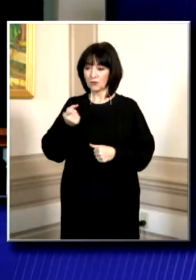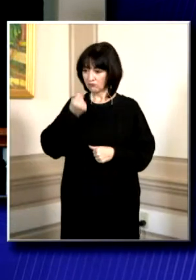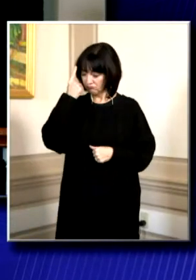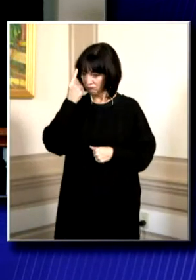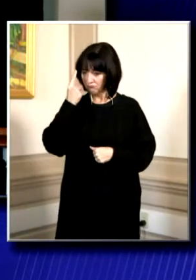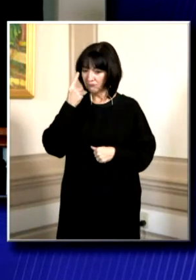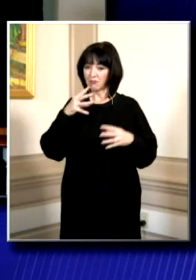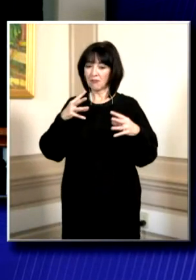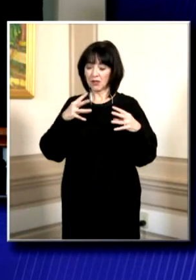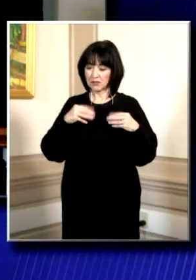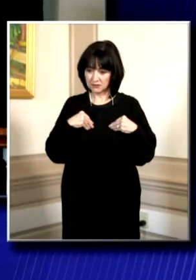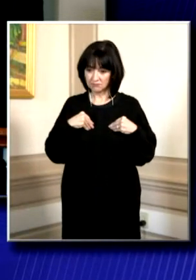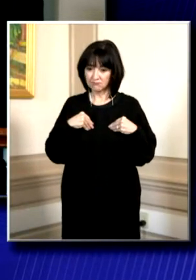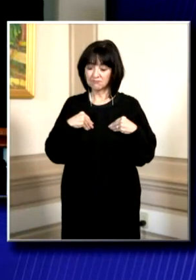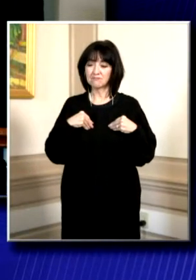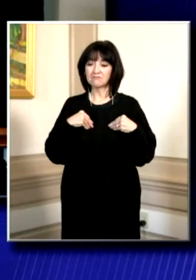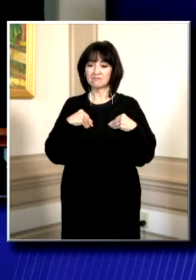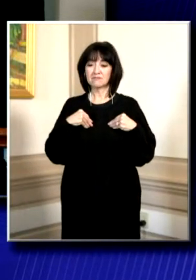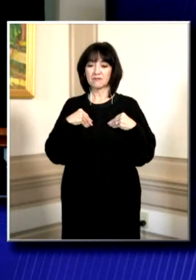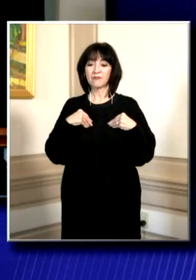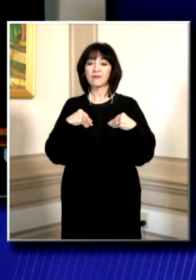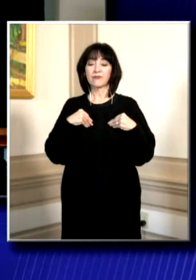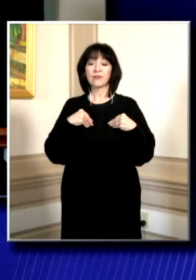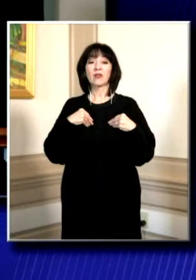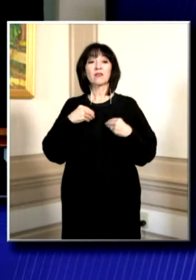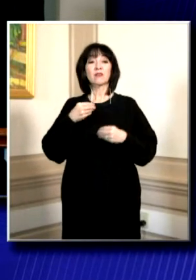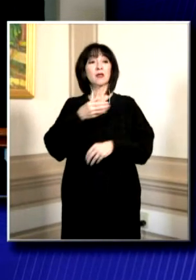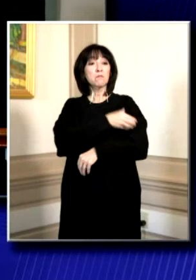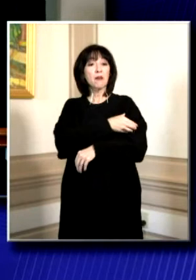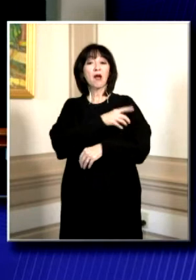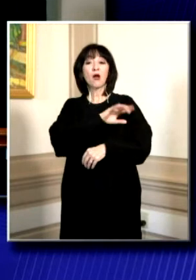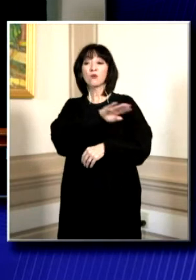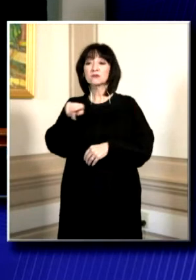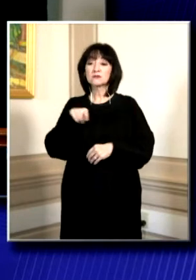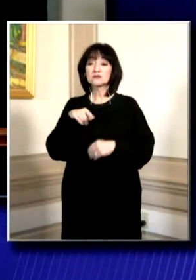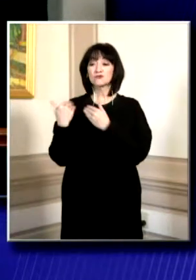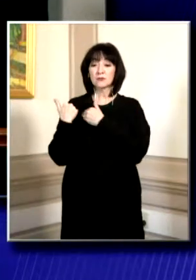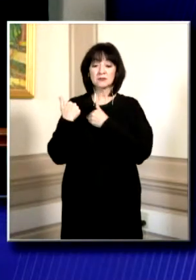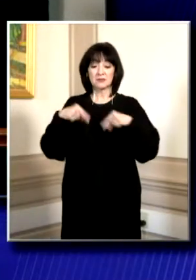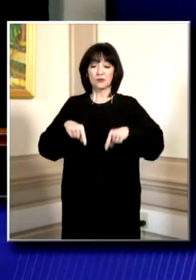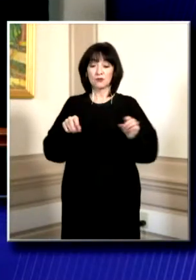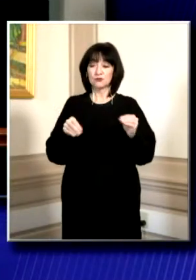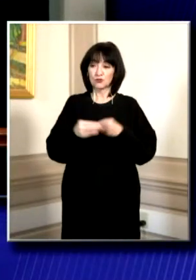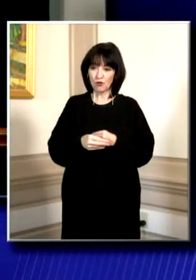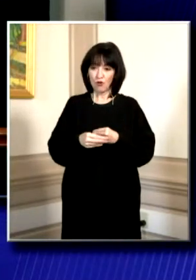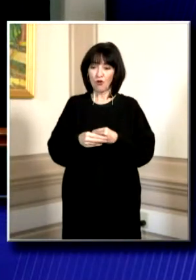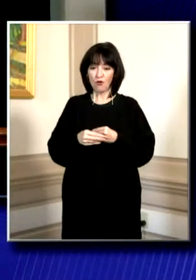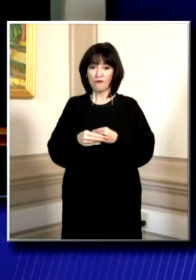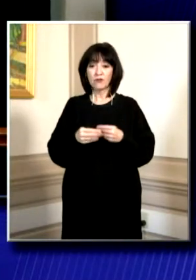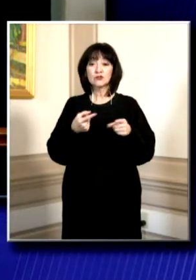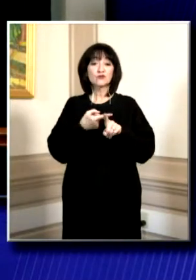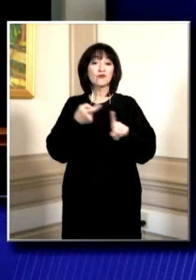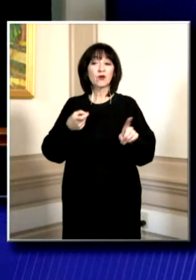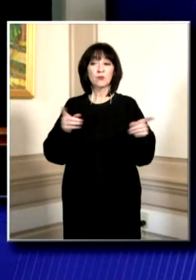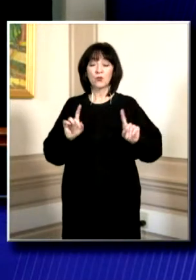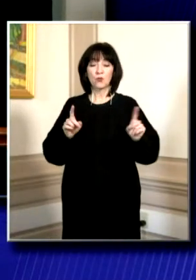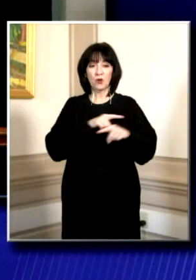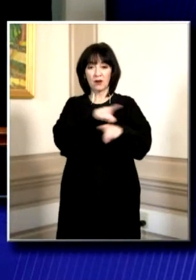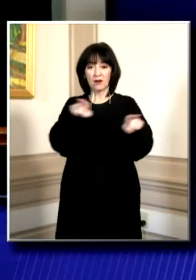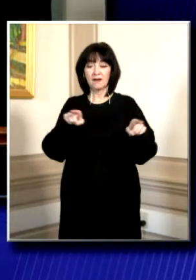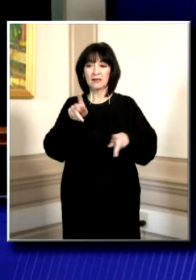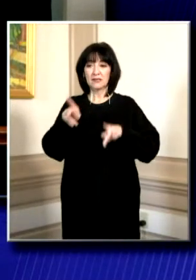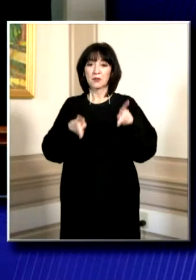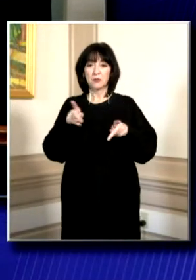acknowledging freely acknowledging the powers of this office the powers of this office flow from the people flow from